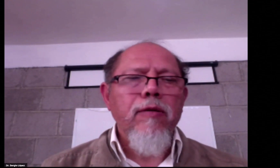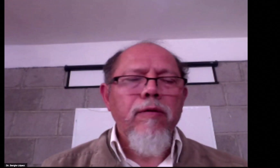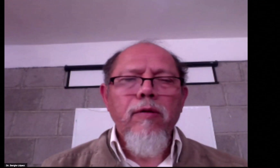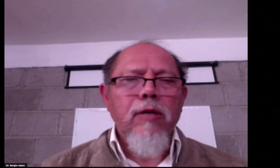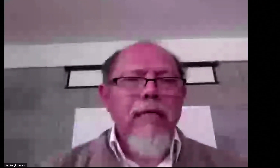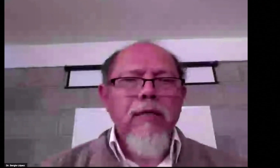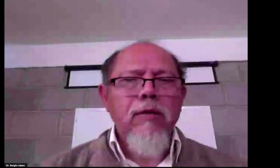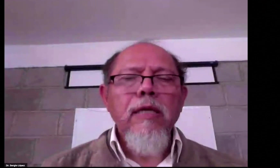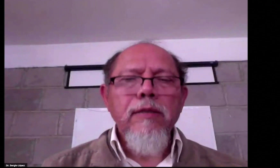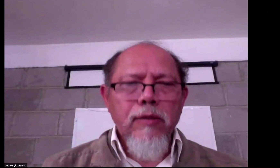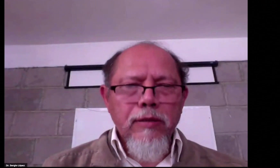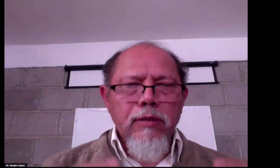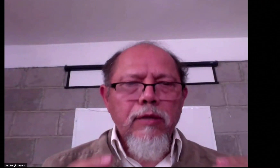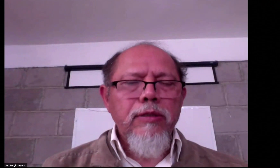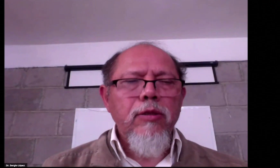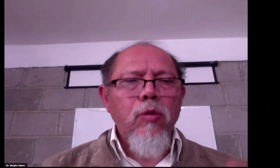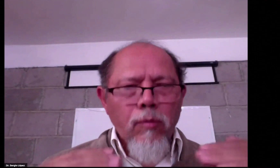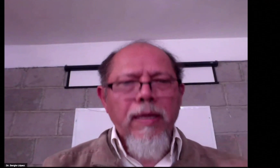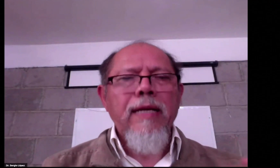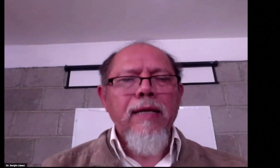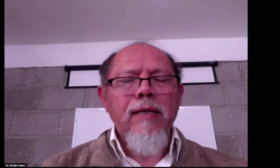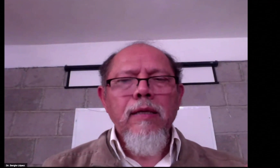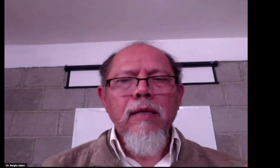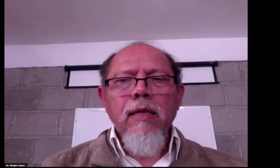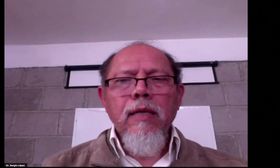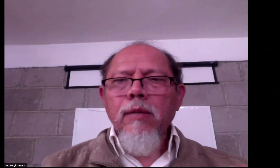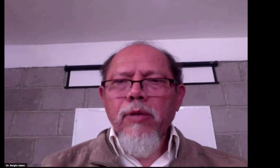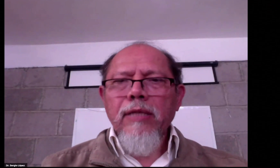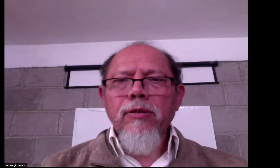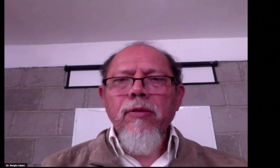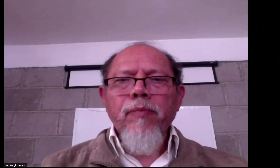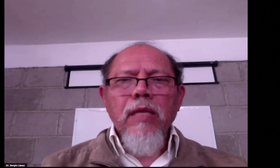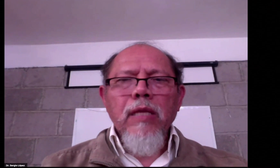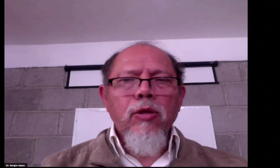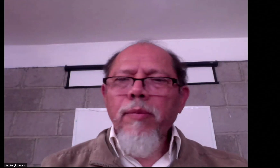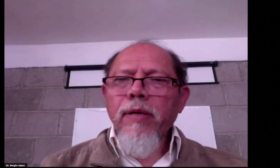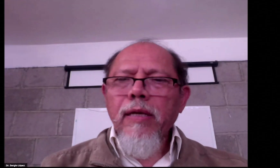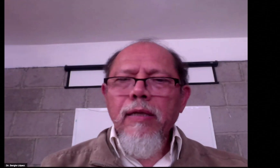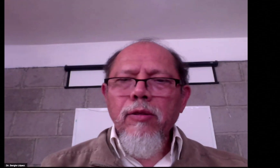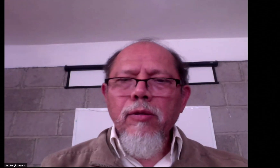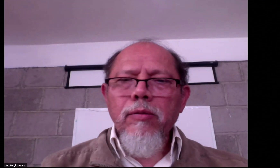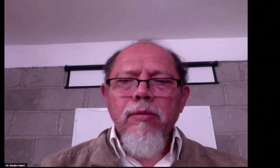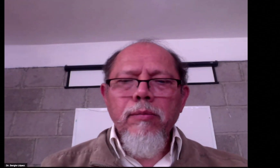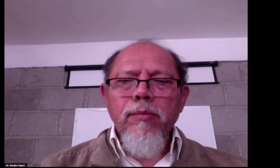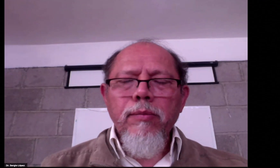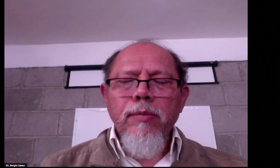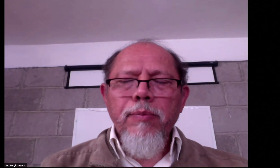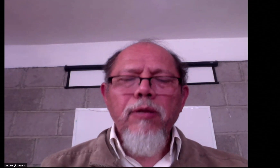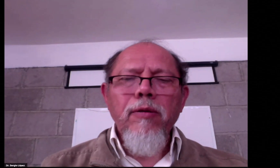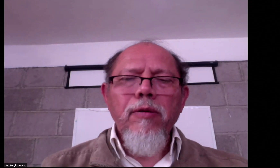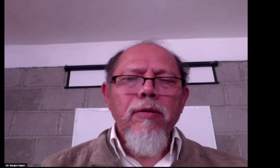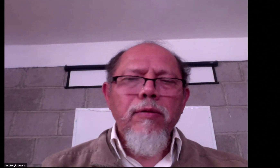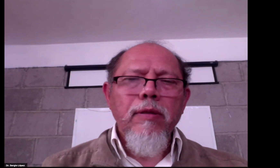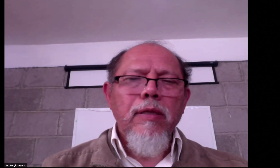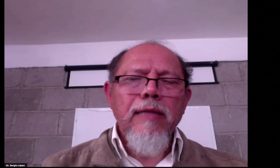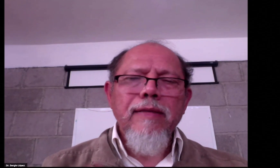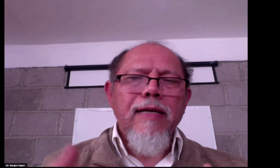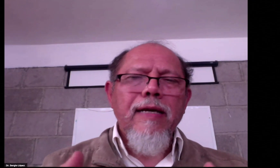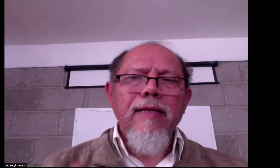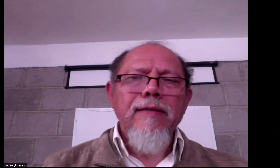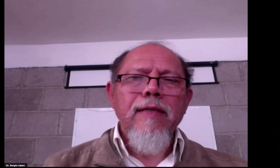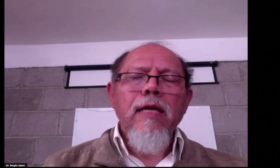exclusive for a person or organic state, but it's a human condition. So